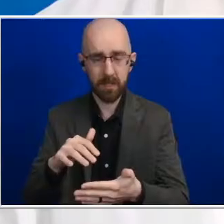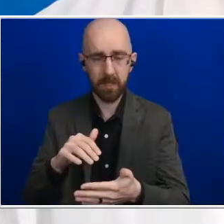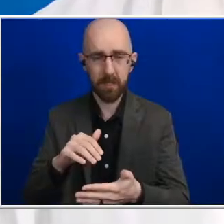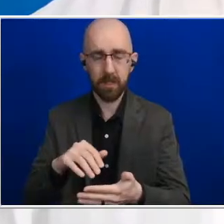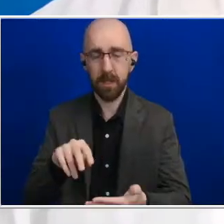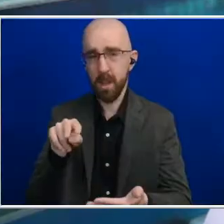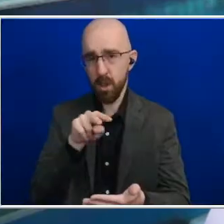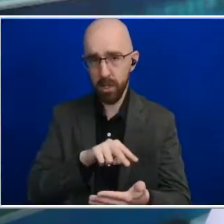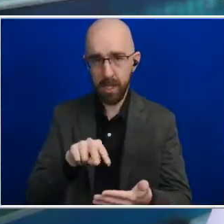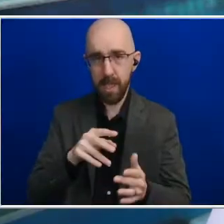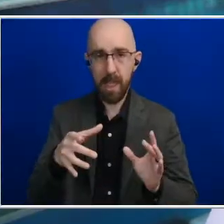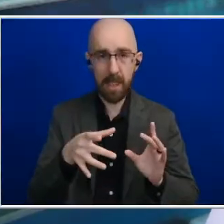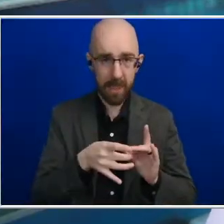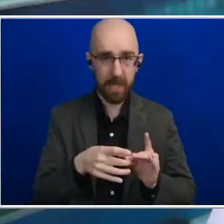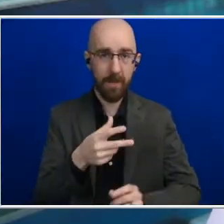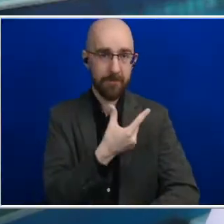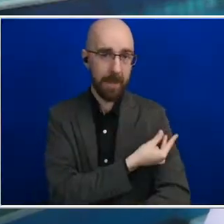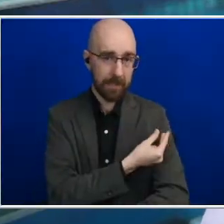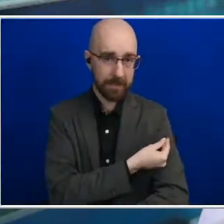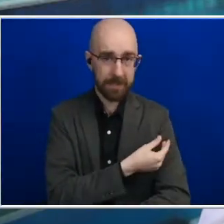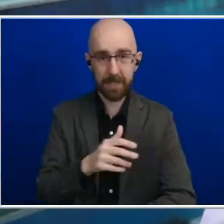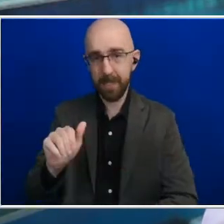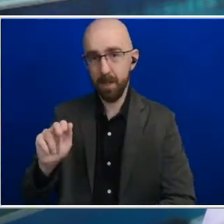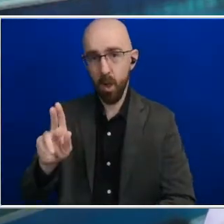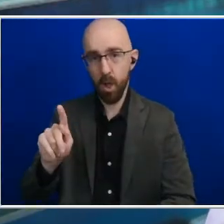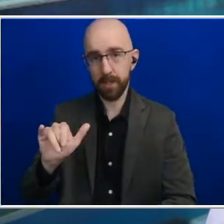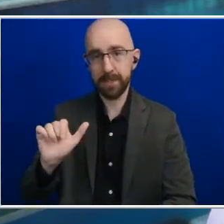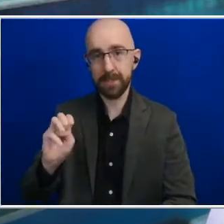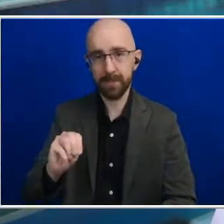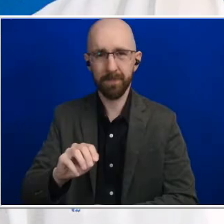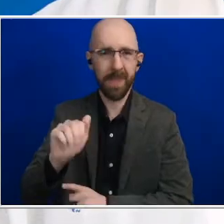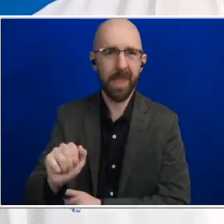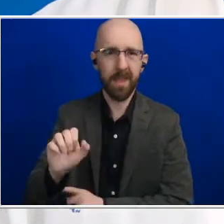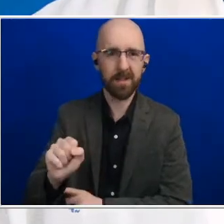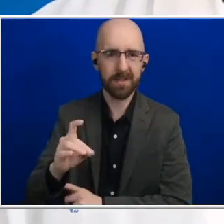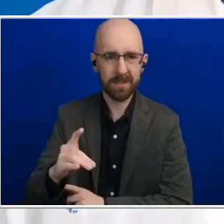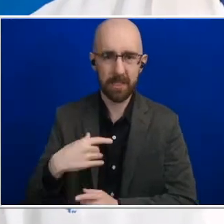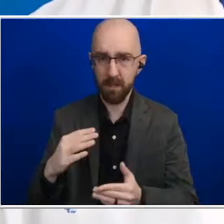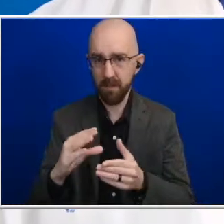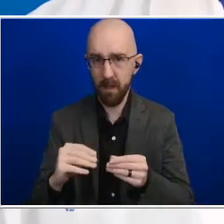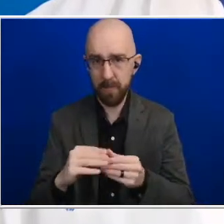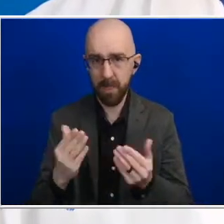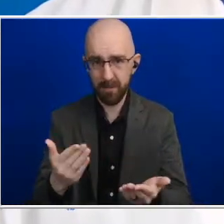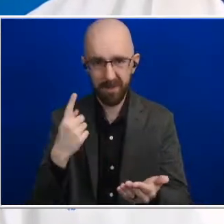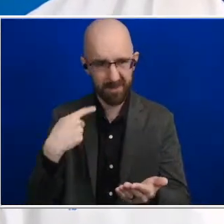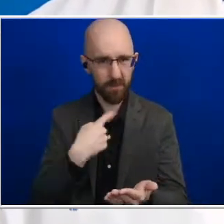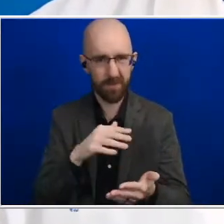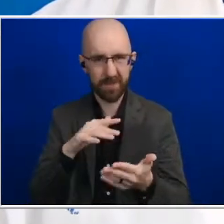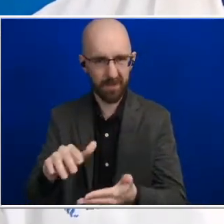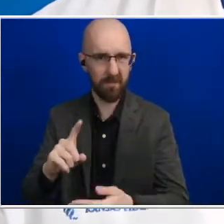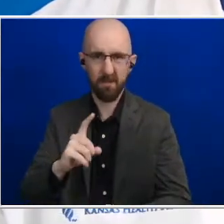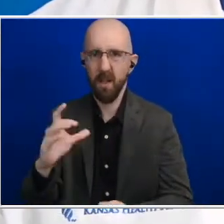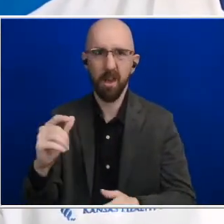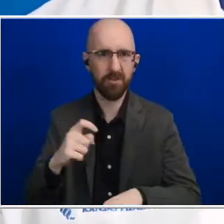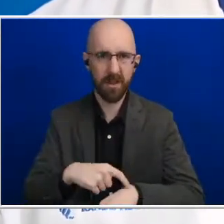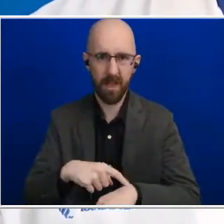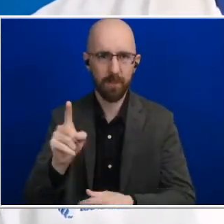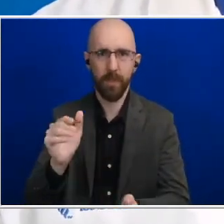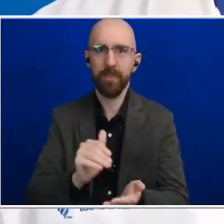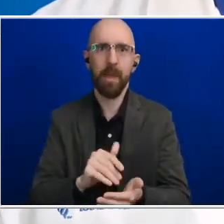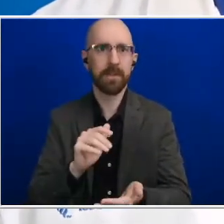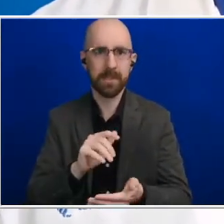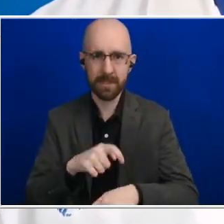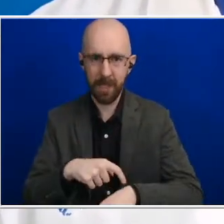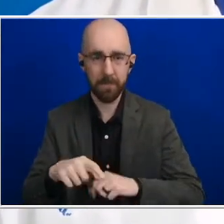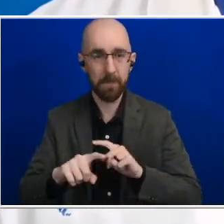between vaccines and autism. Comment on this, Hawkeye, because I think we've studied that like 100 times, 1,000 times. But B, the person